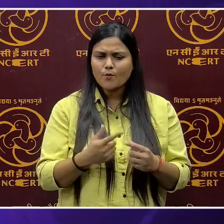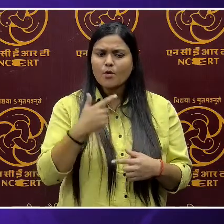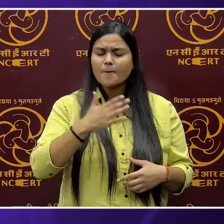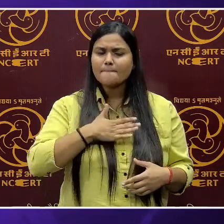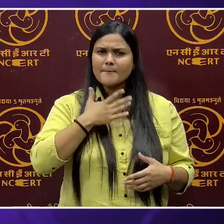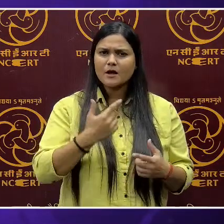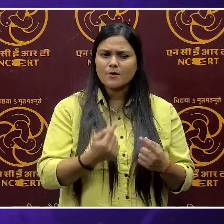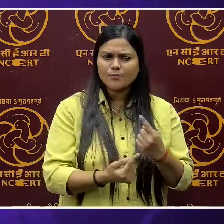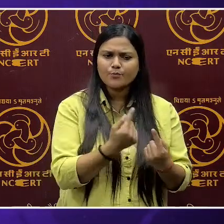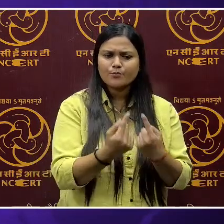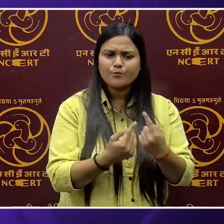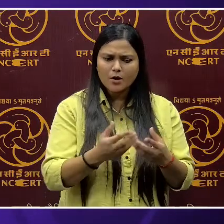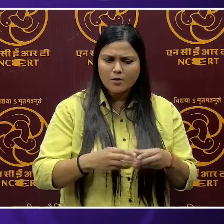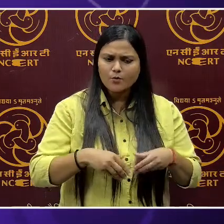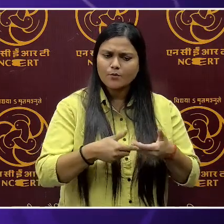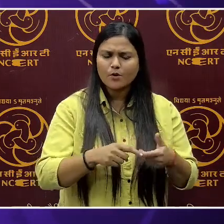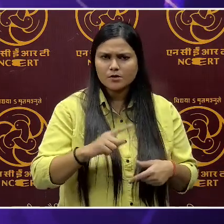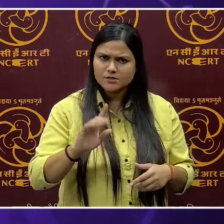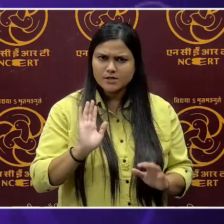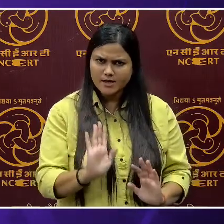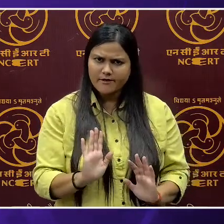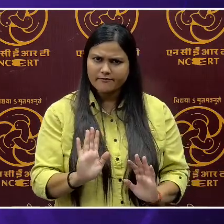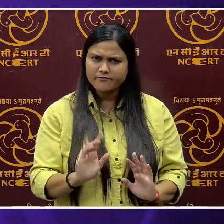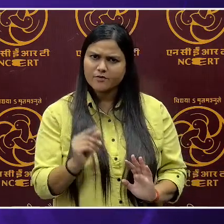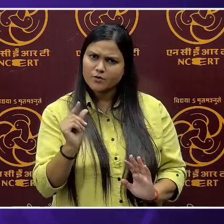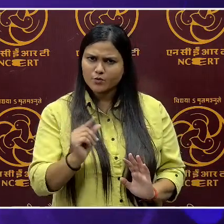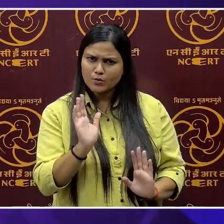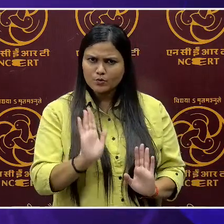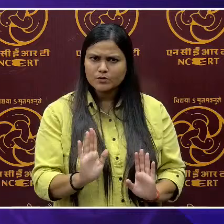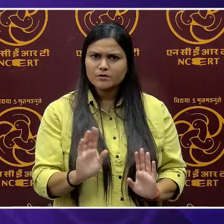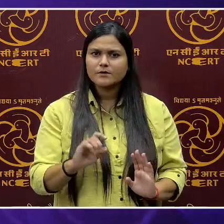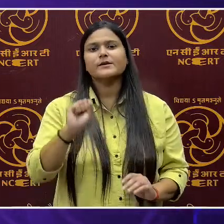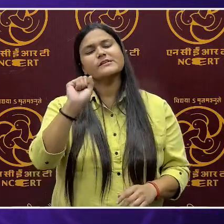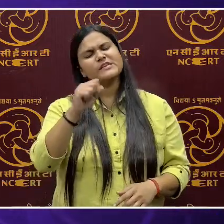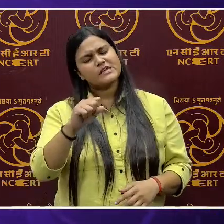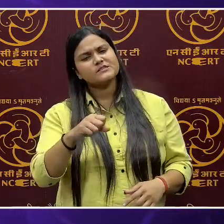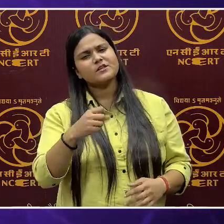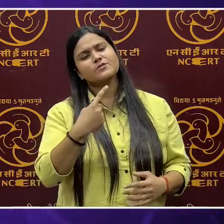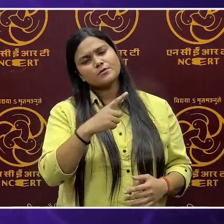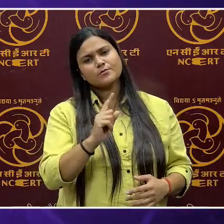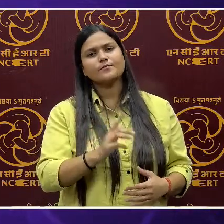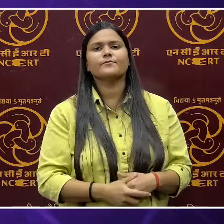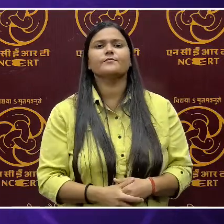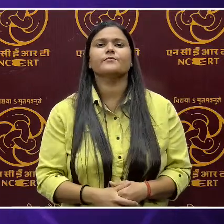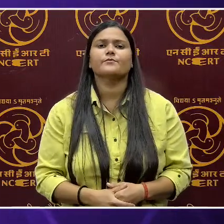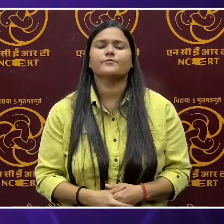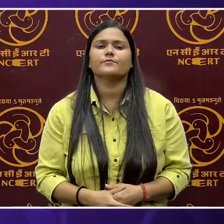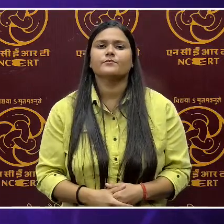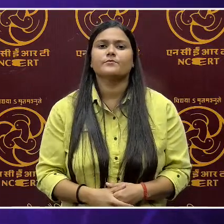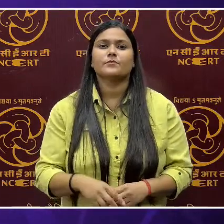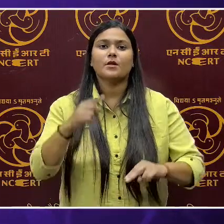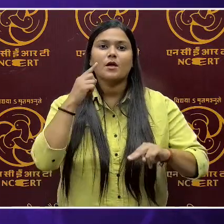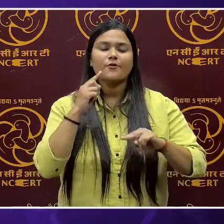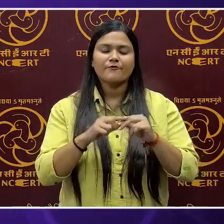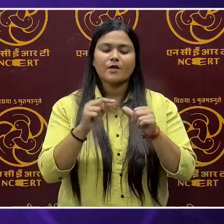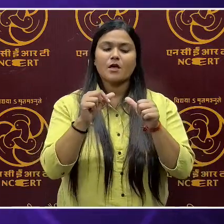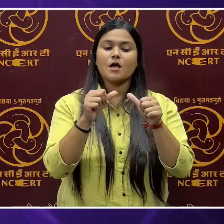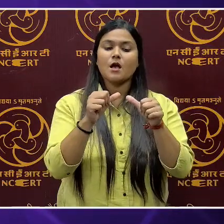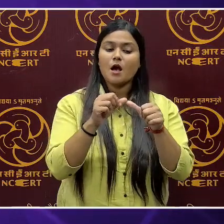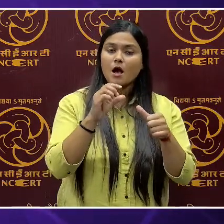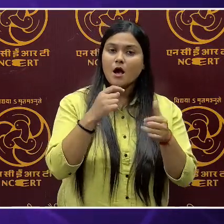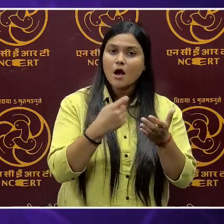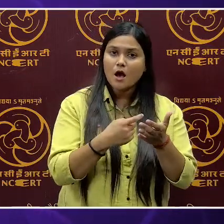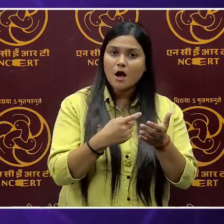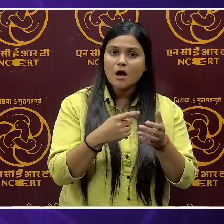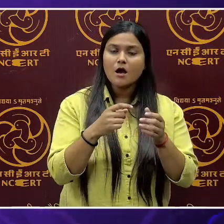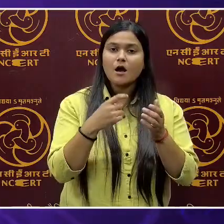absolutely. I'm doing it every day. Sometimes the water that comes out of the RO also. Yes.